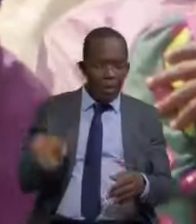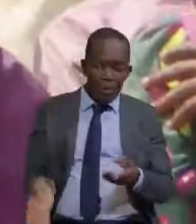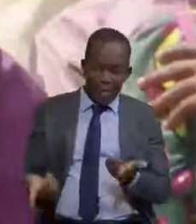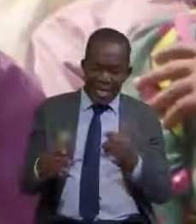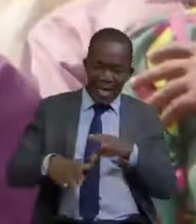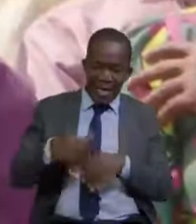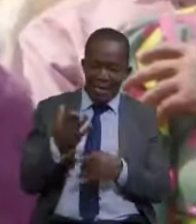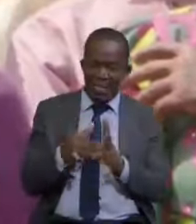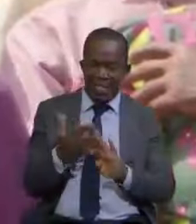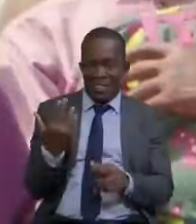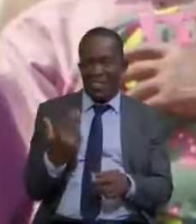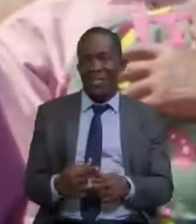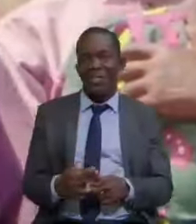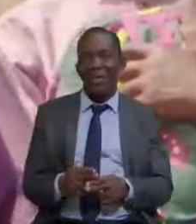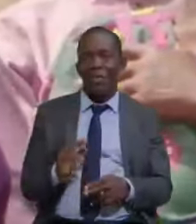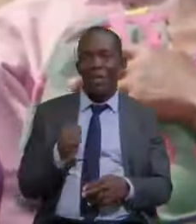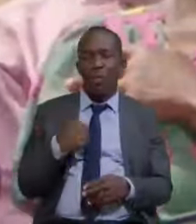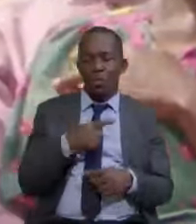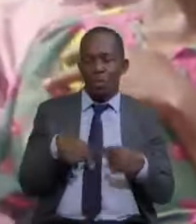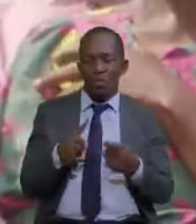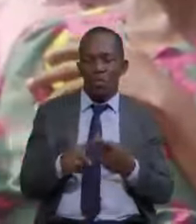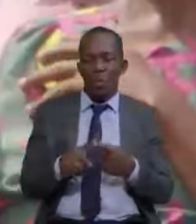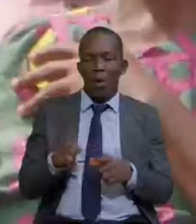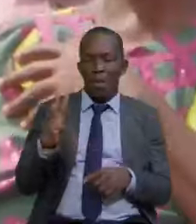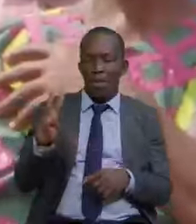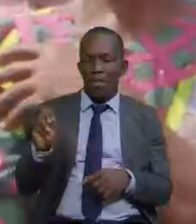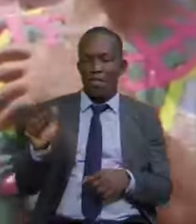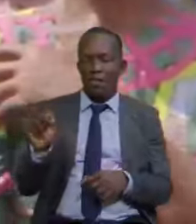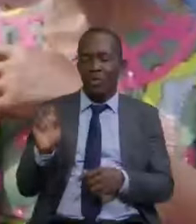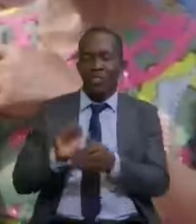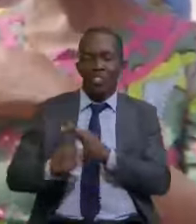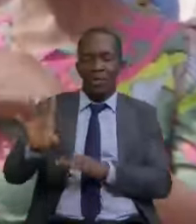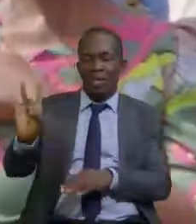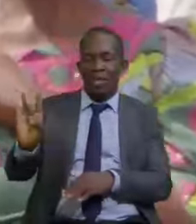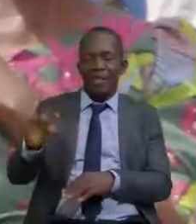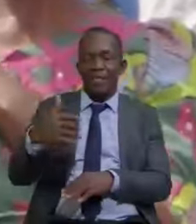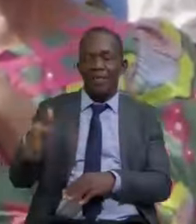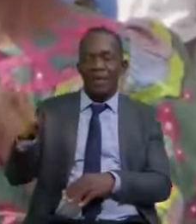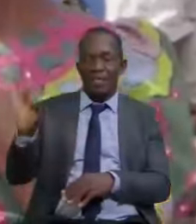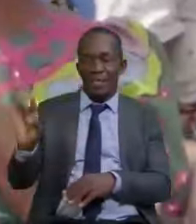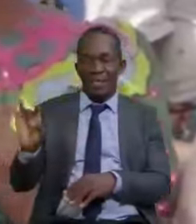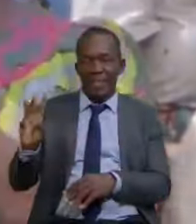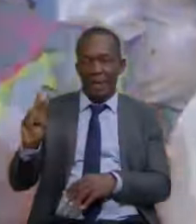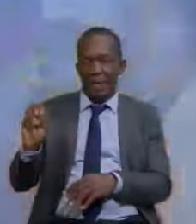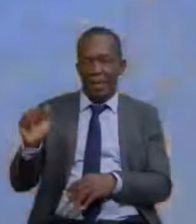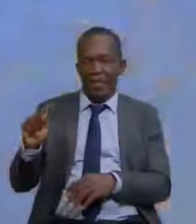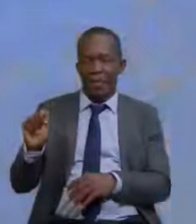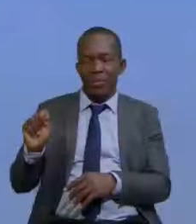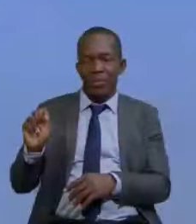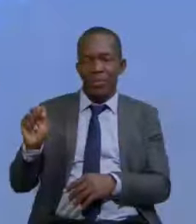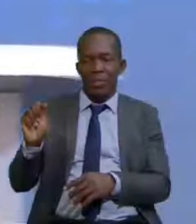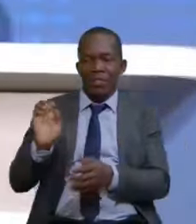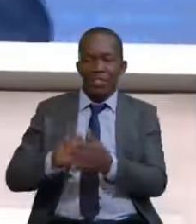chapter 8, and I'm reading from verse 8. Matthew chapter 8, here is a centurion. And the